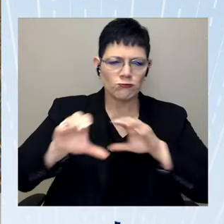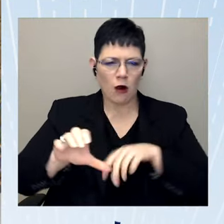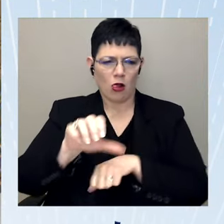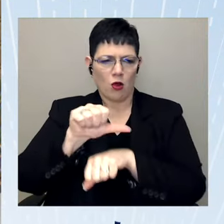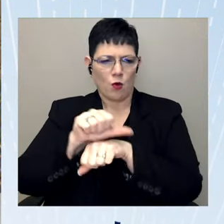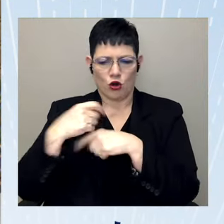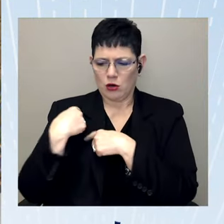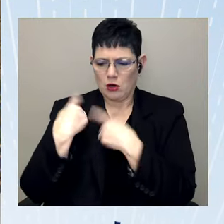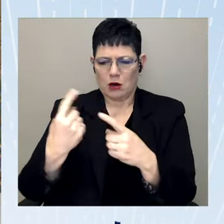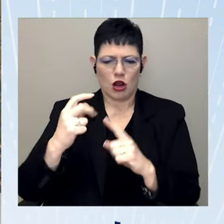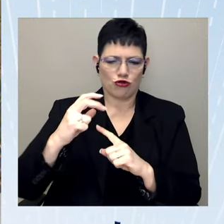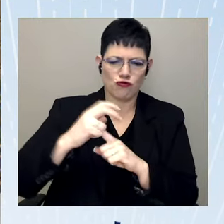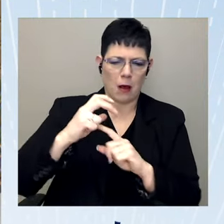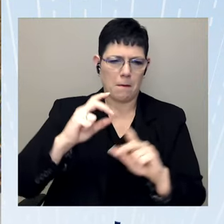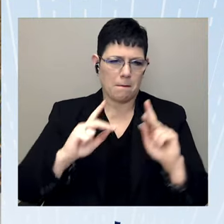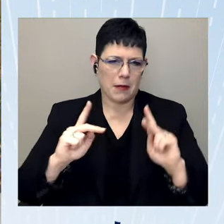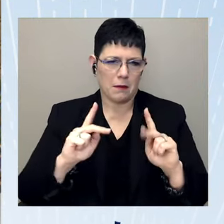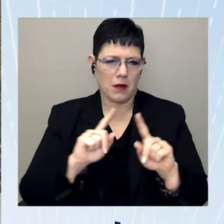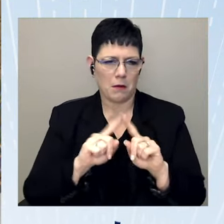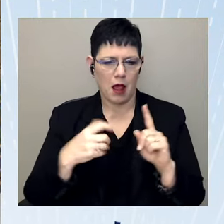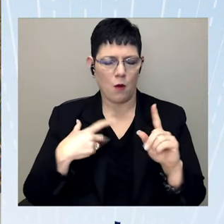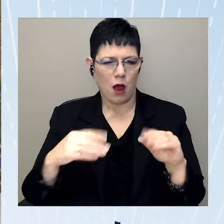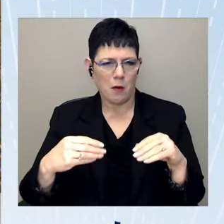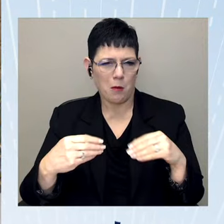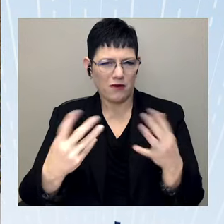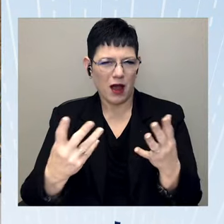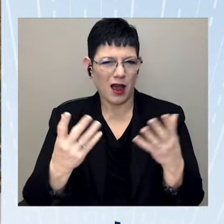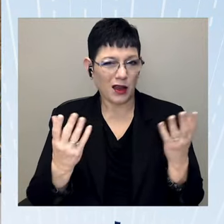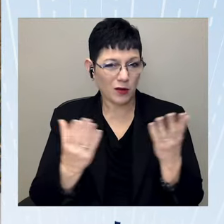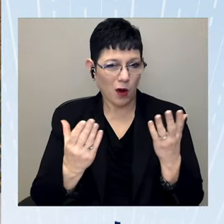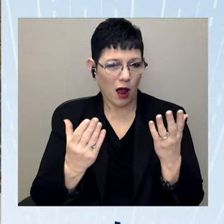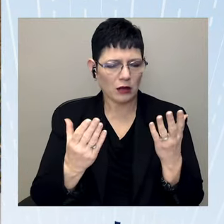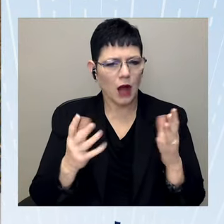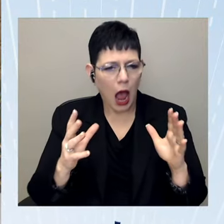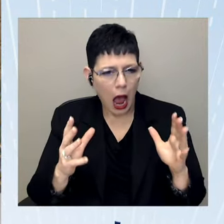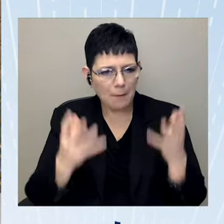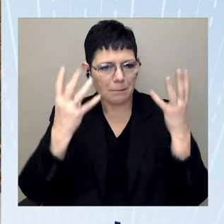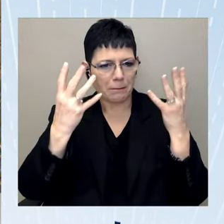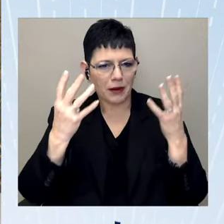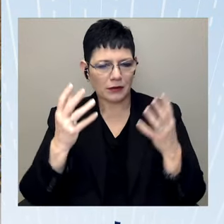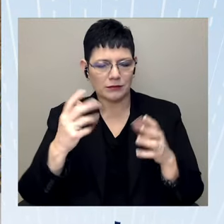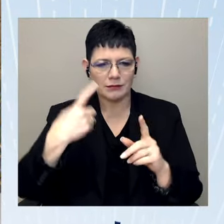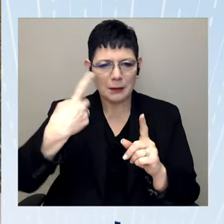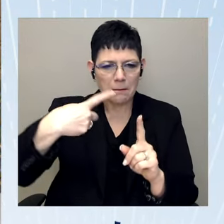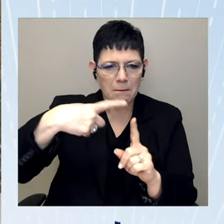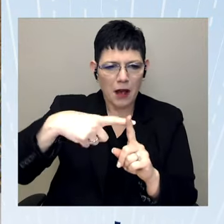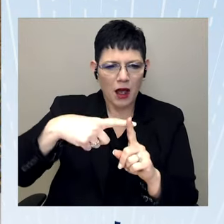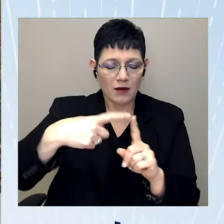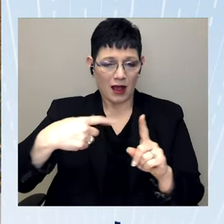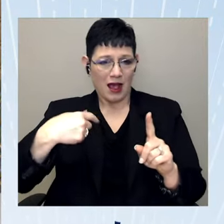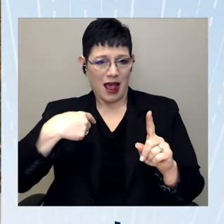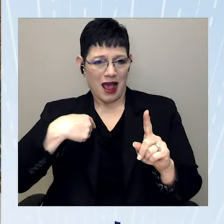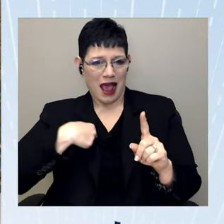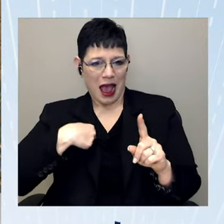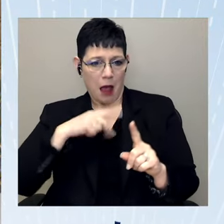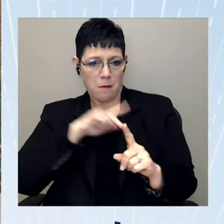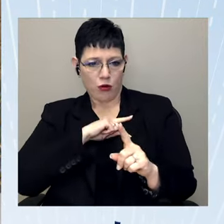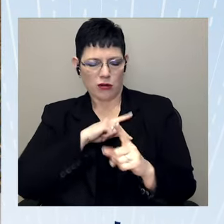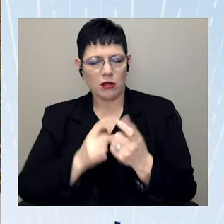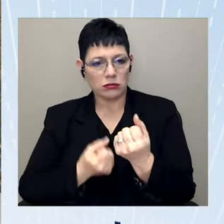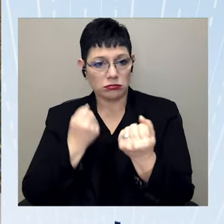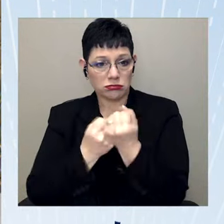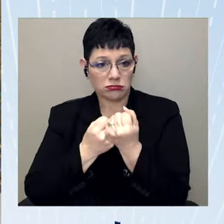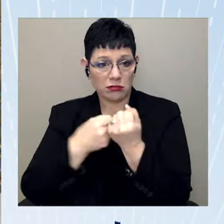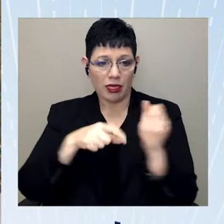I really just wanted to provide a boost to say I have been an advocate on these issues for